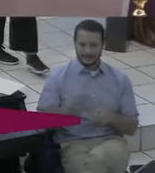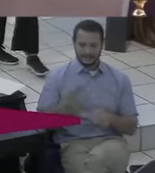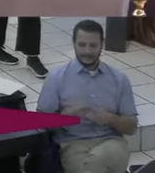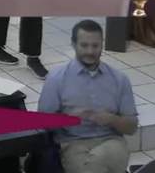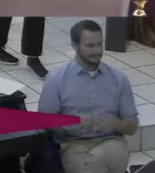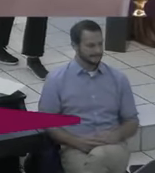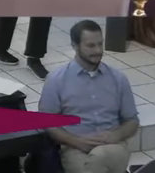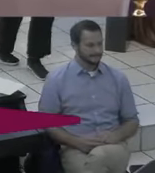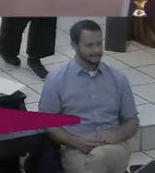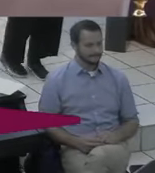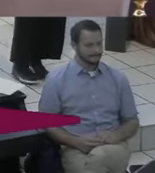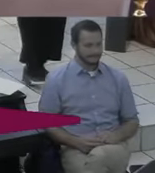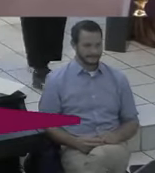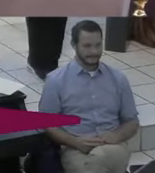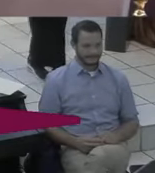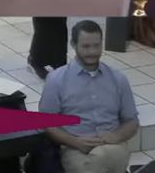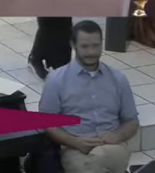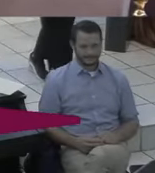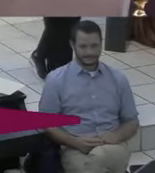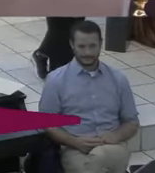God's